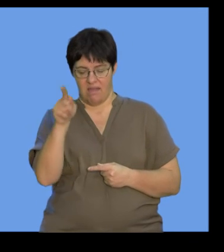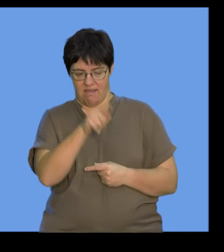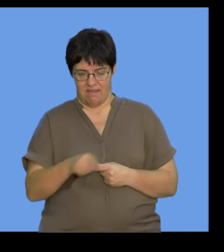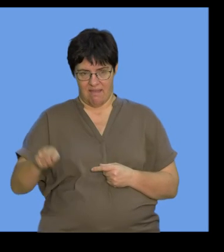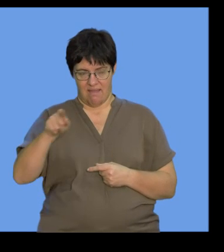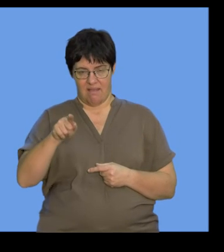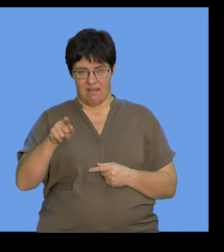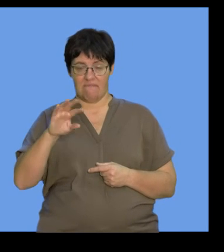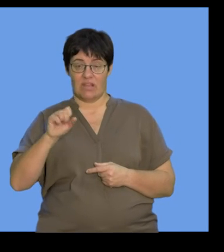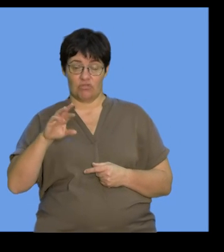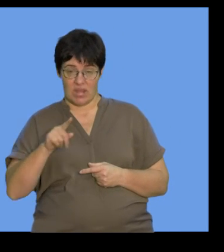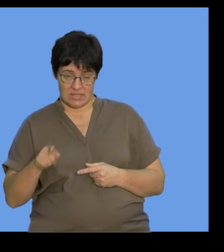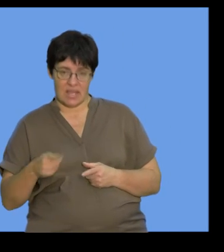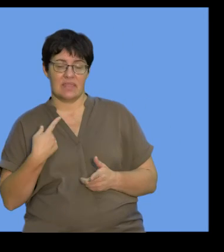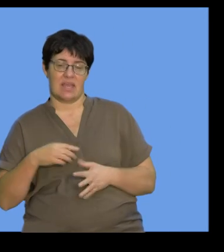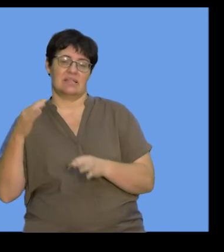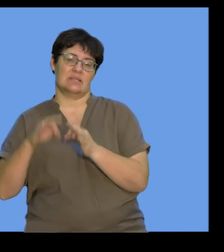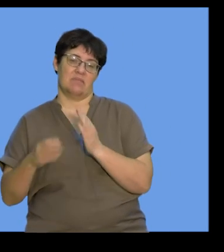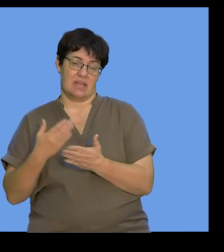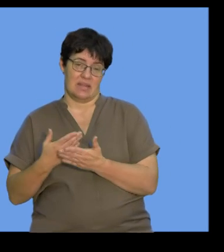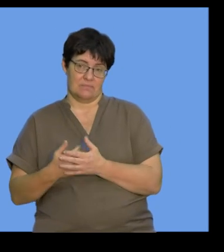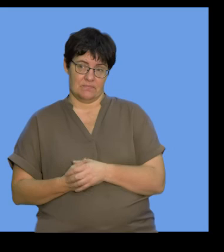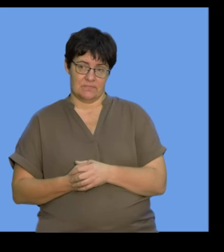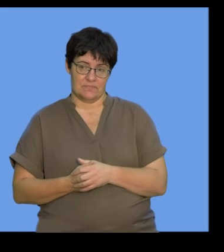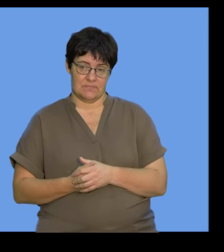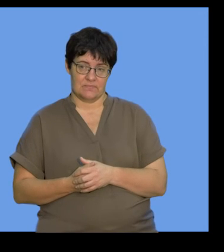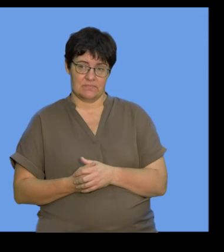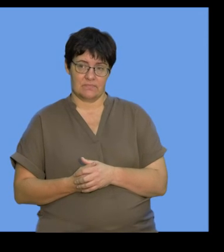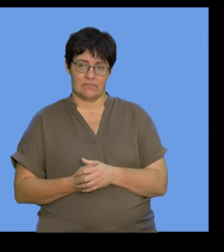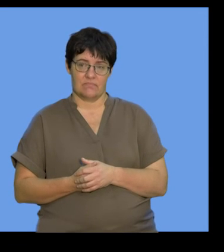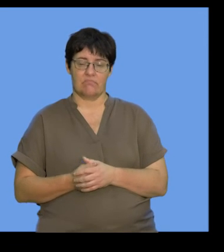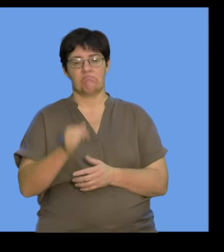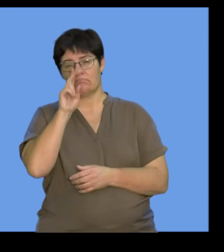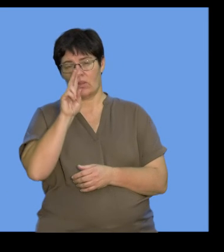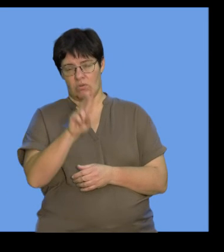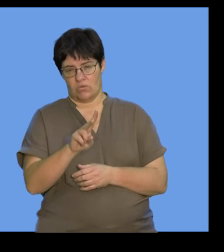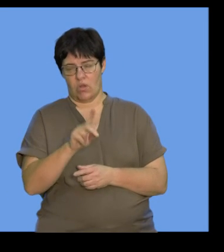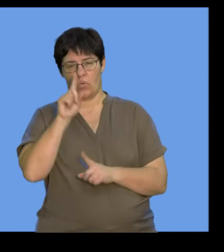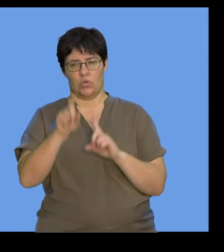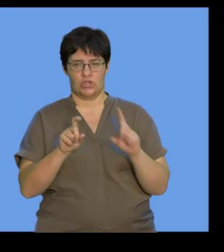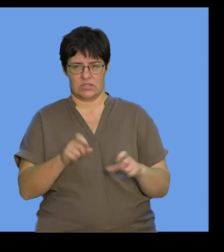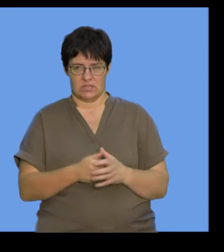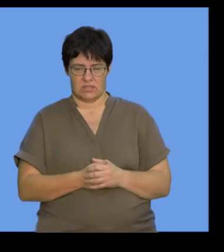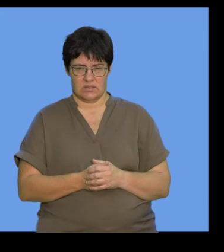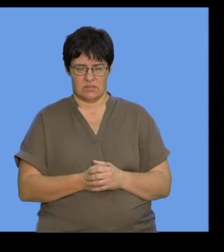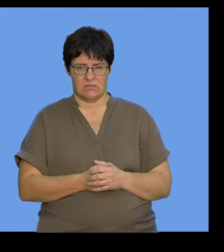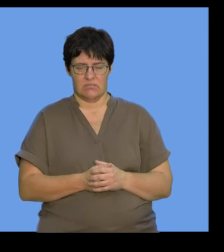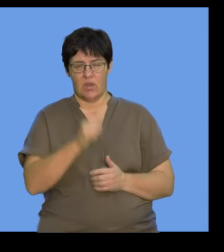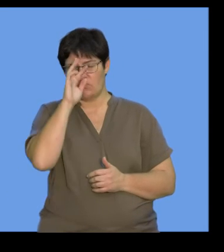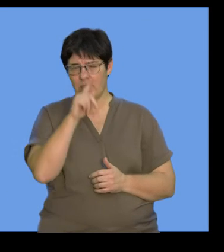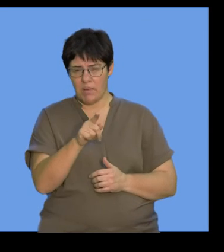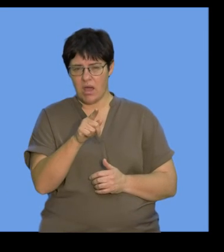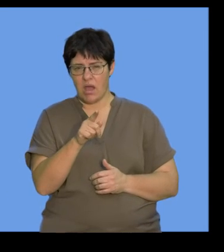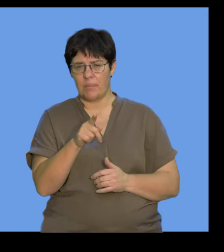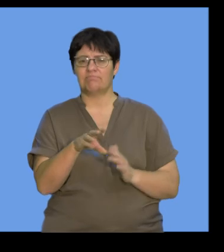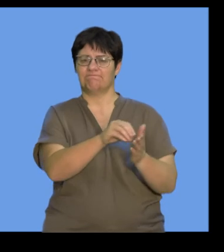my denominator there before even simplifying this thing. Now let's look at some questions just to remember we